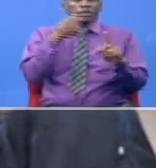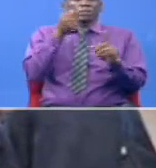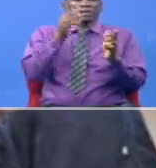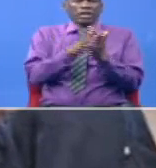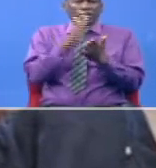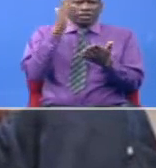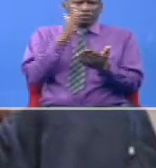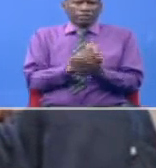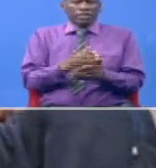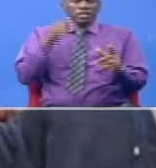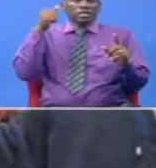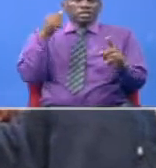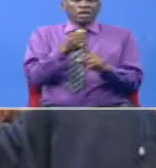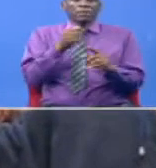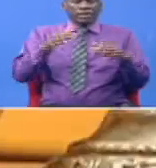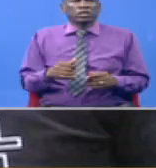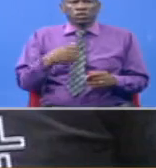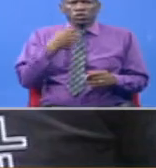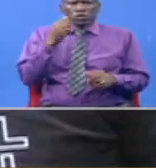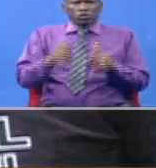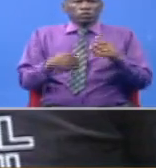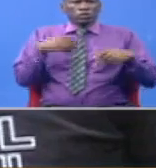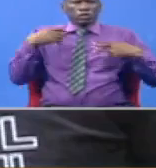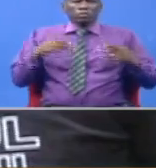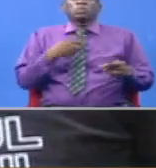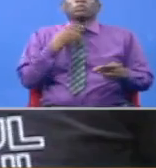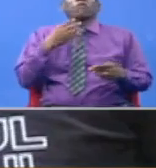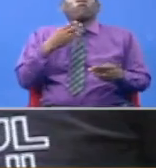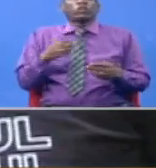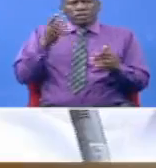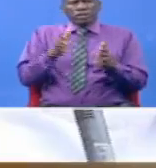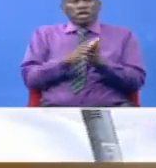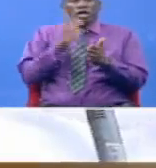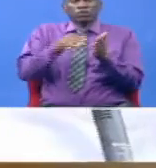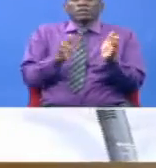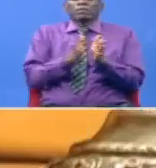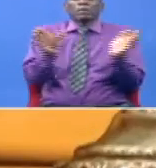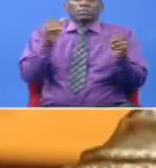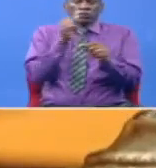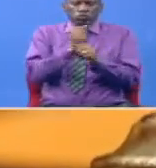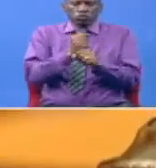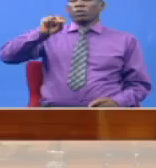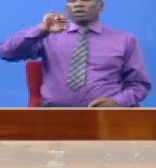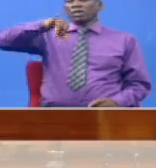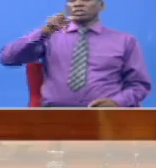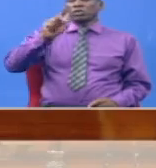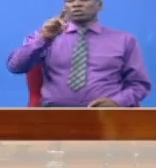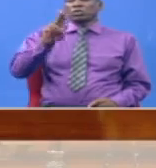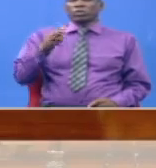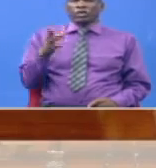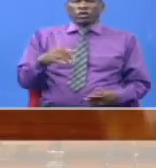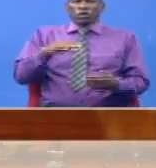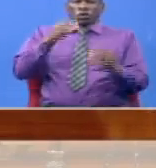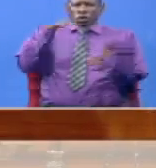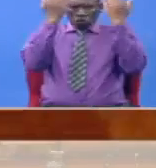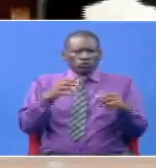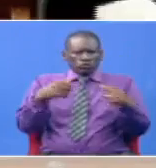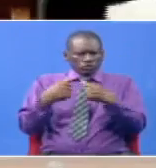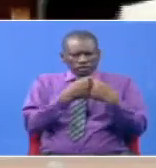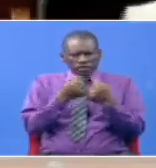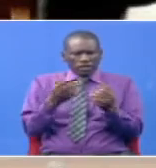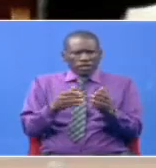fact, he will tell this court how the people's voice is there and what Wananchi should do. Of justice. Court is in nightmares. So